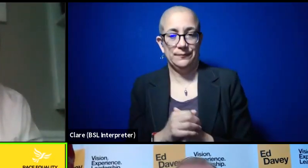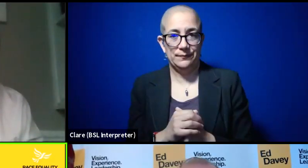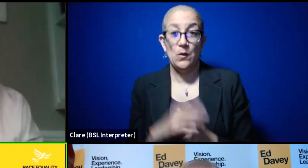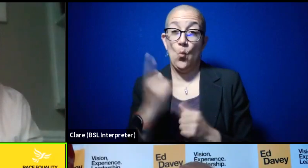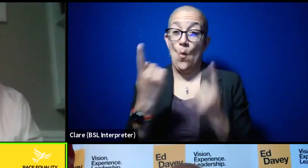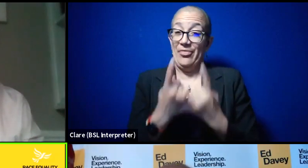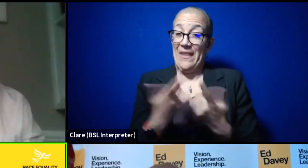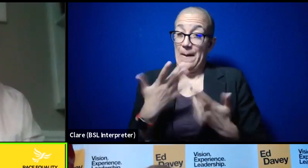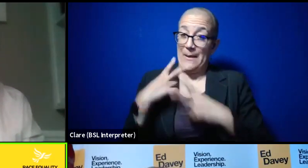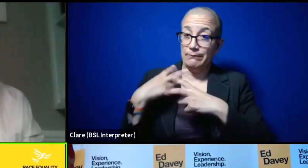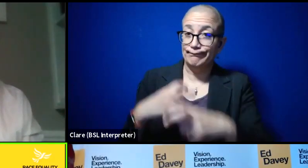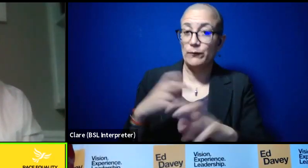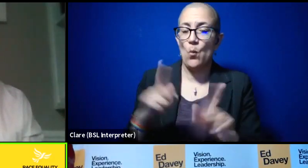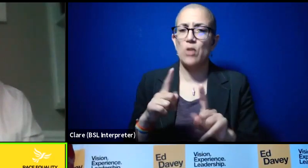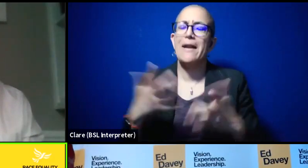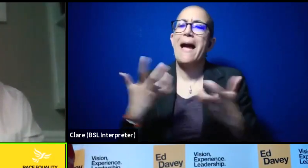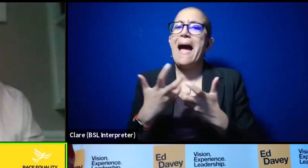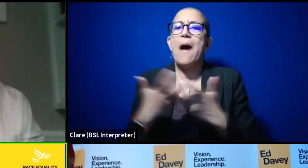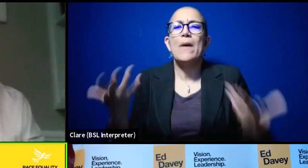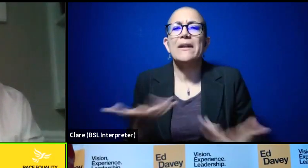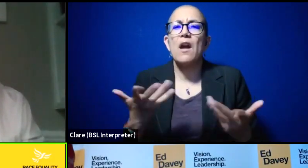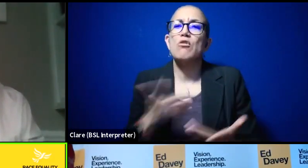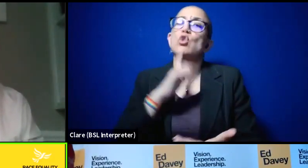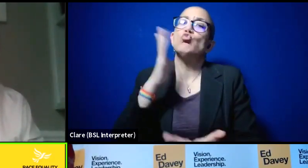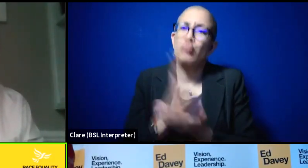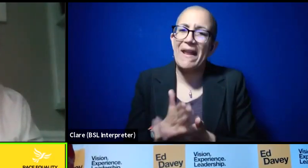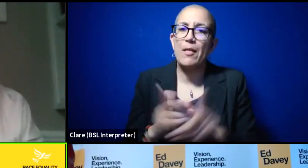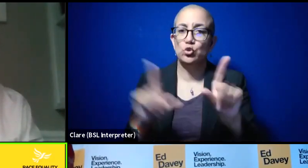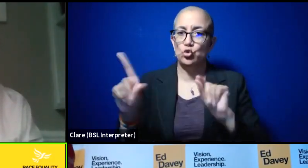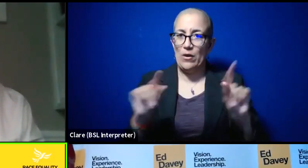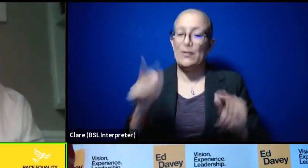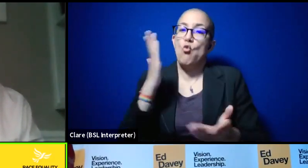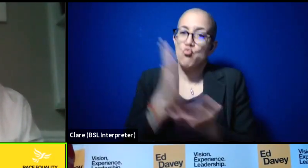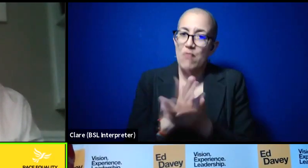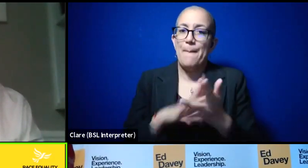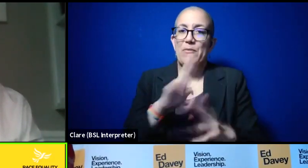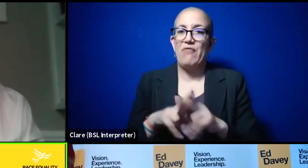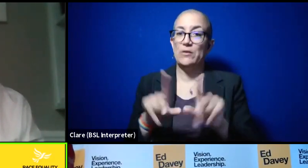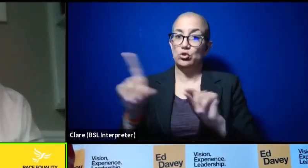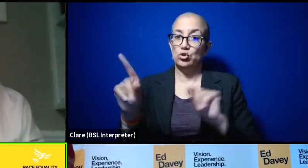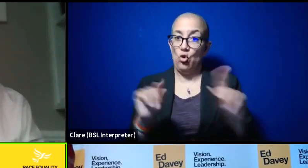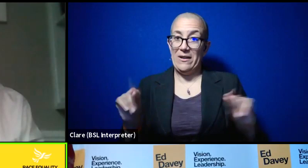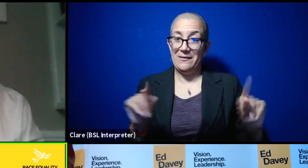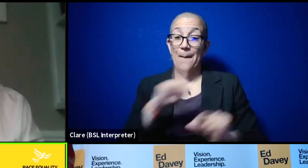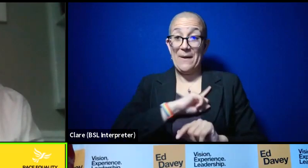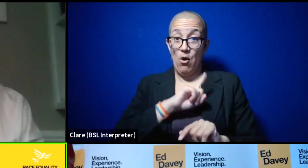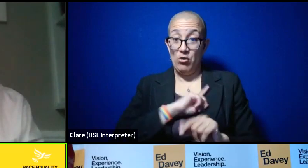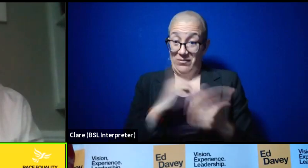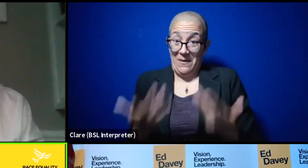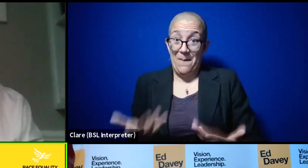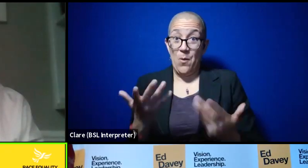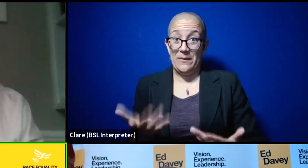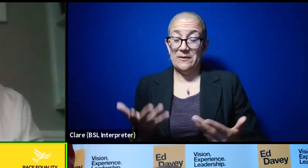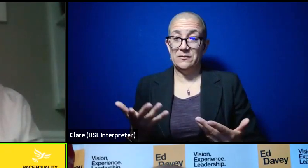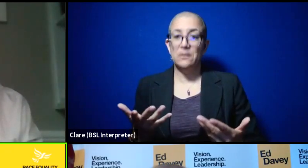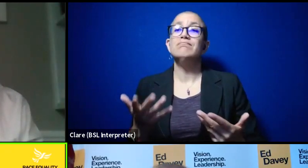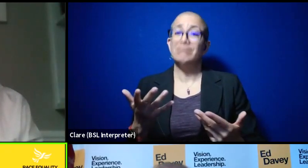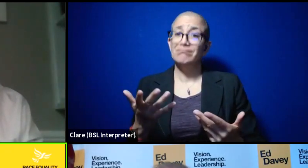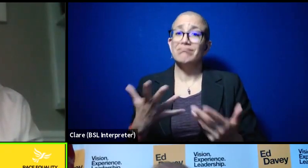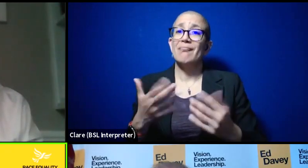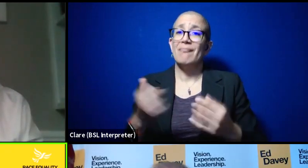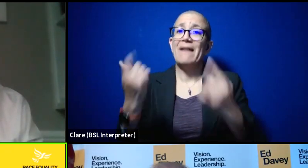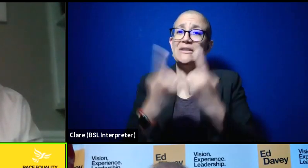this idea of how do you encourage real choice, real parental choice? Because at the moment, yes, there are issues